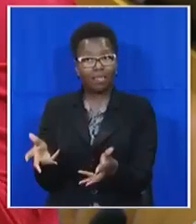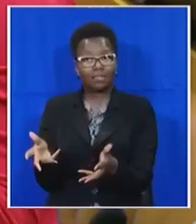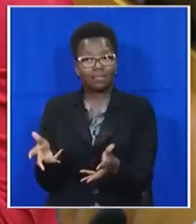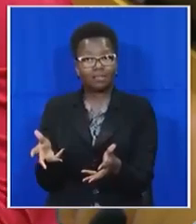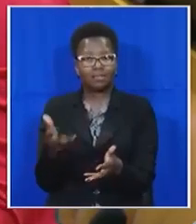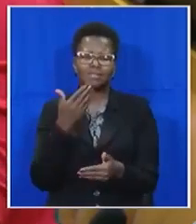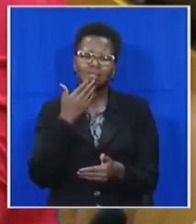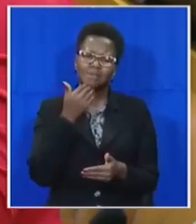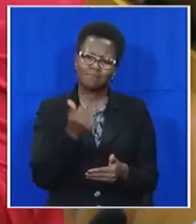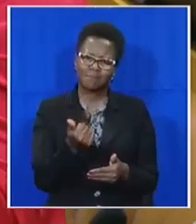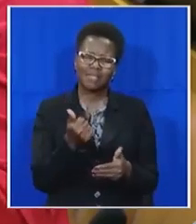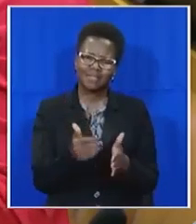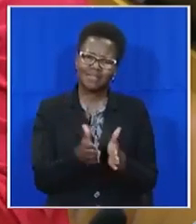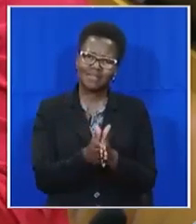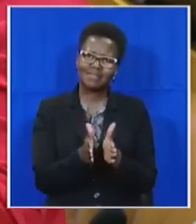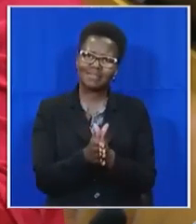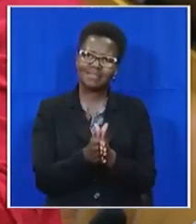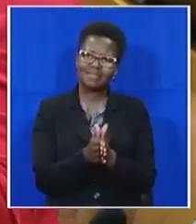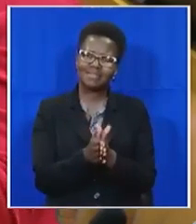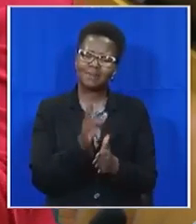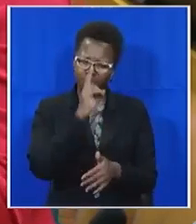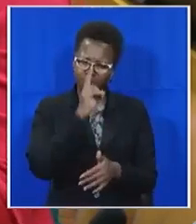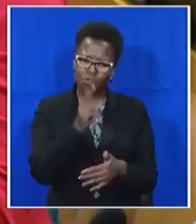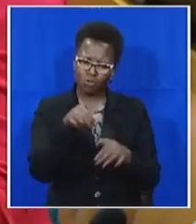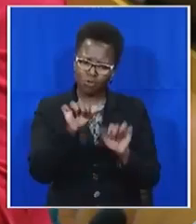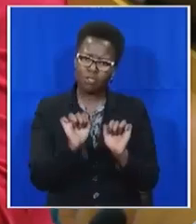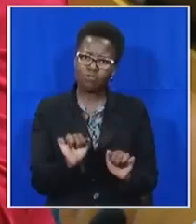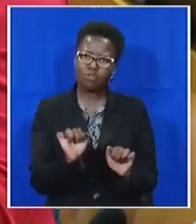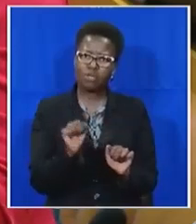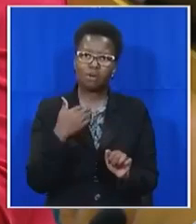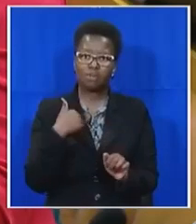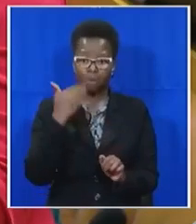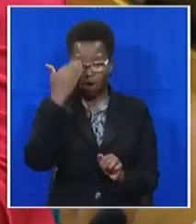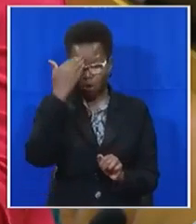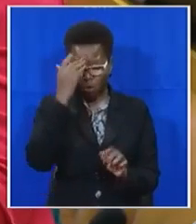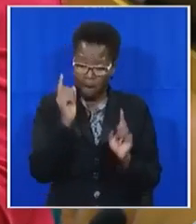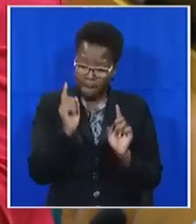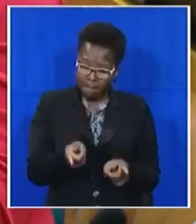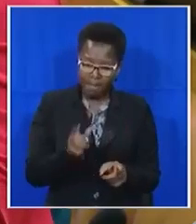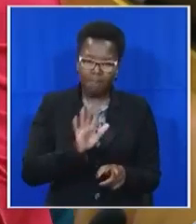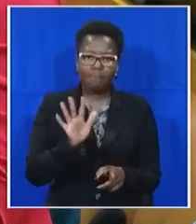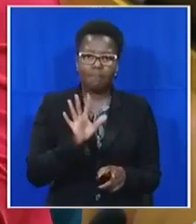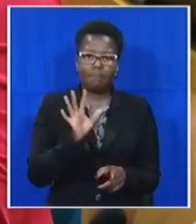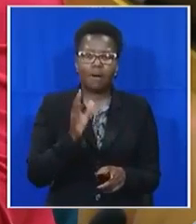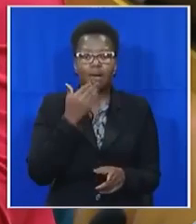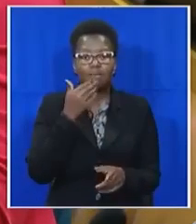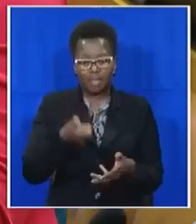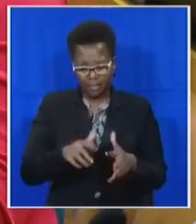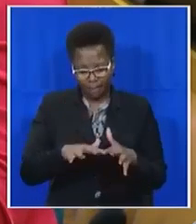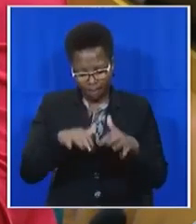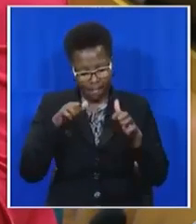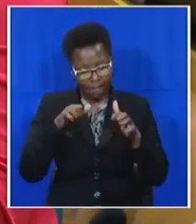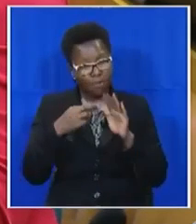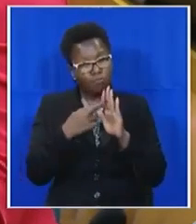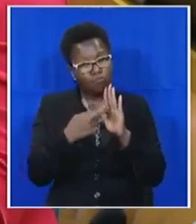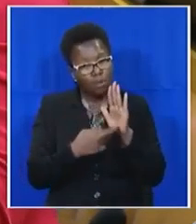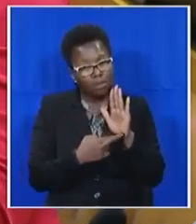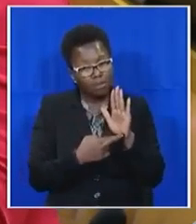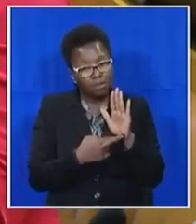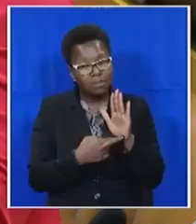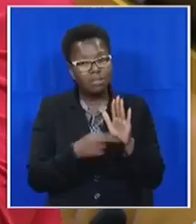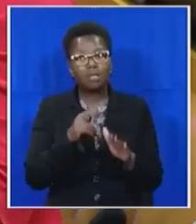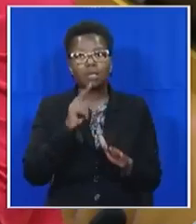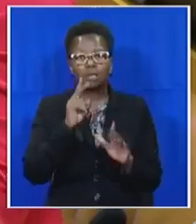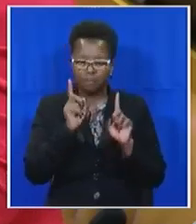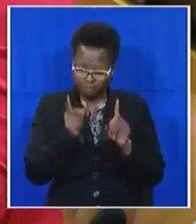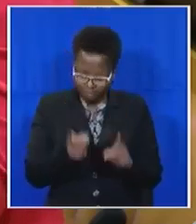I'm just saying, and please, Honorable Chair, I know it's not a point of order, but I think for the decorum of the House, it is a point